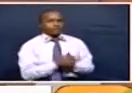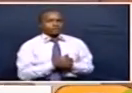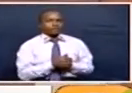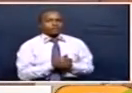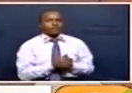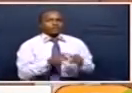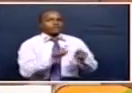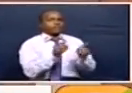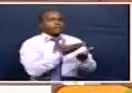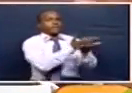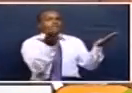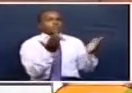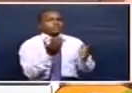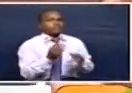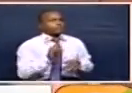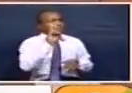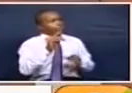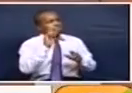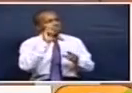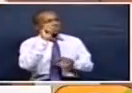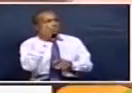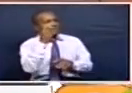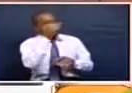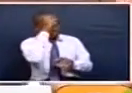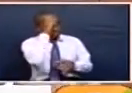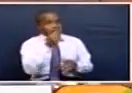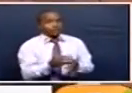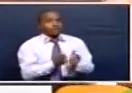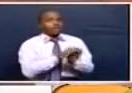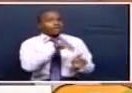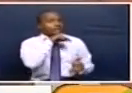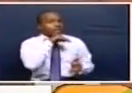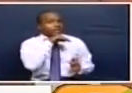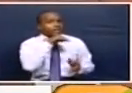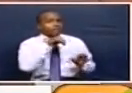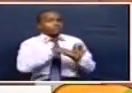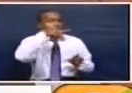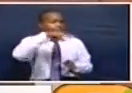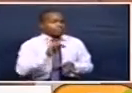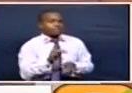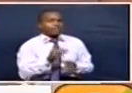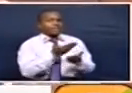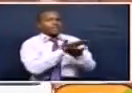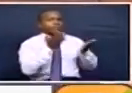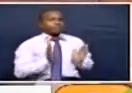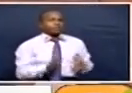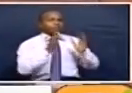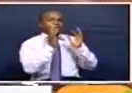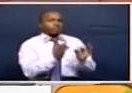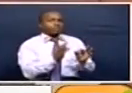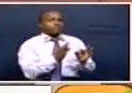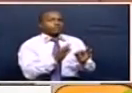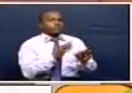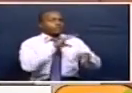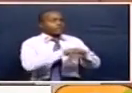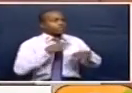Like elsewhere, even Uhuru Kenyatta's government and Raila Odinga when he was prime minister, everybody, you get people who work